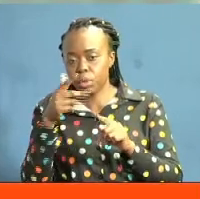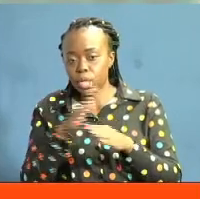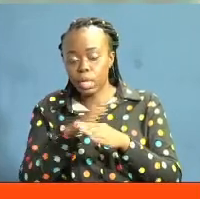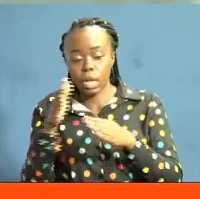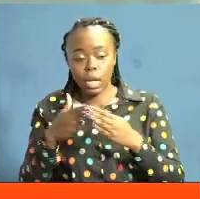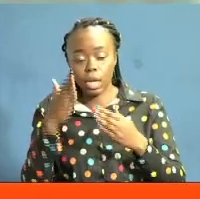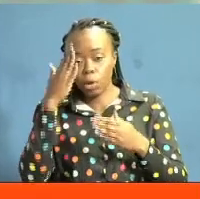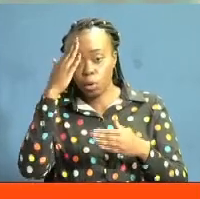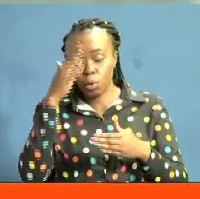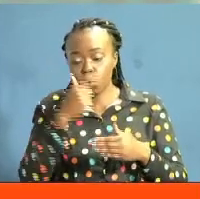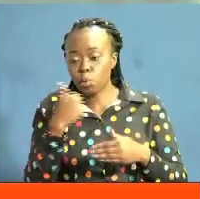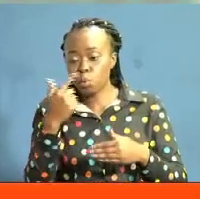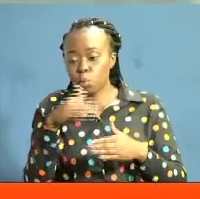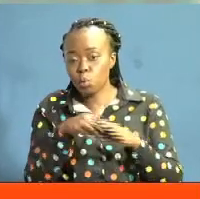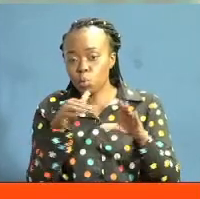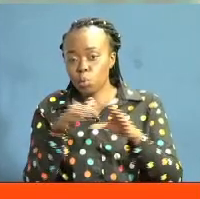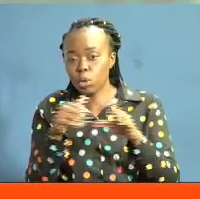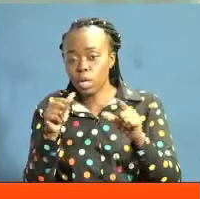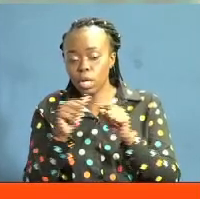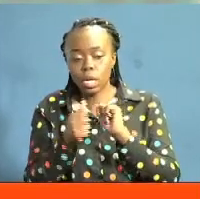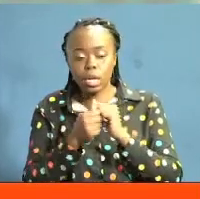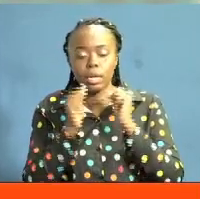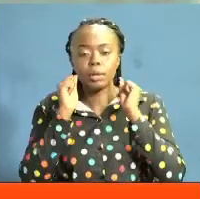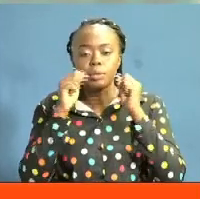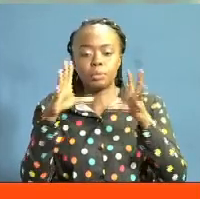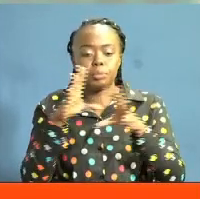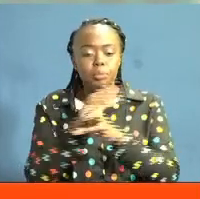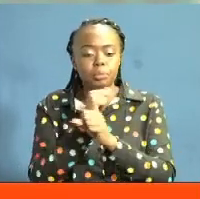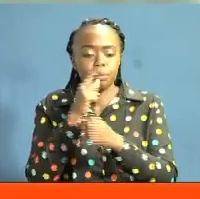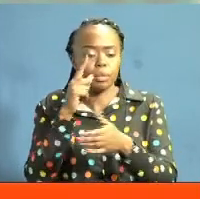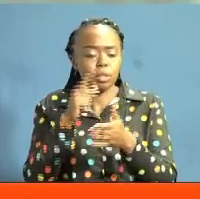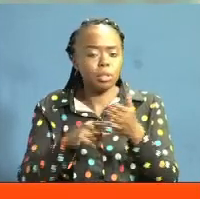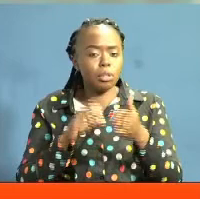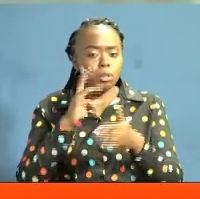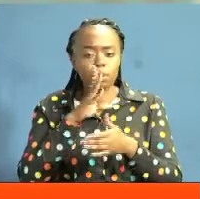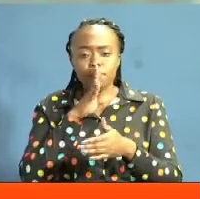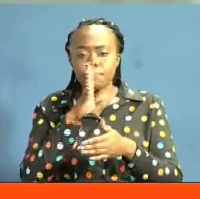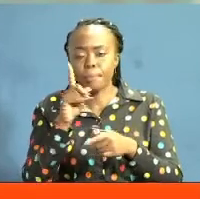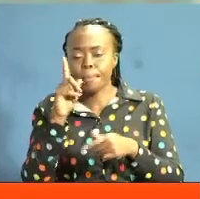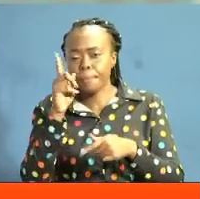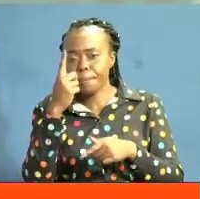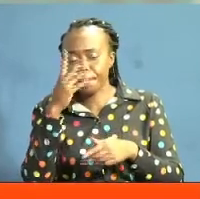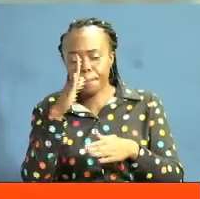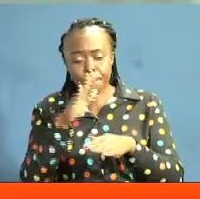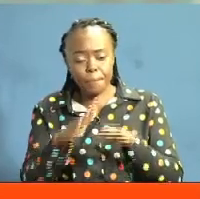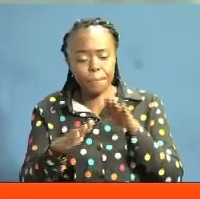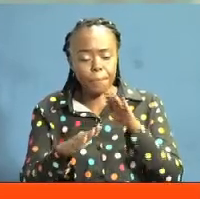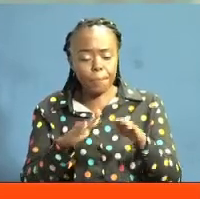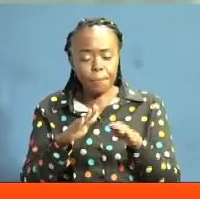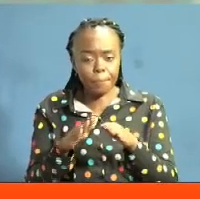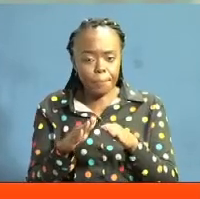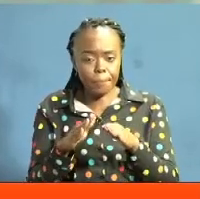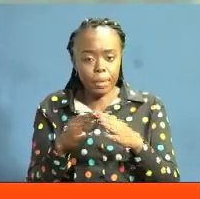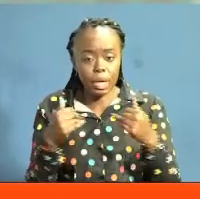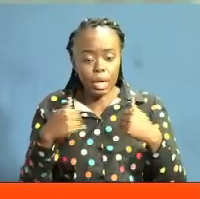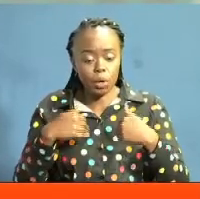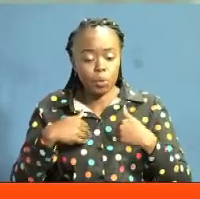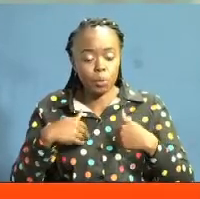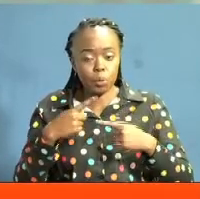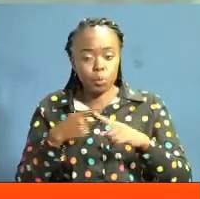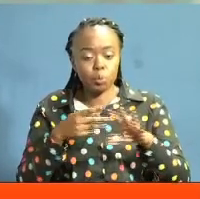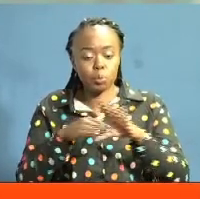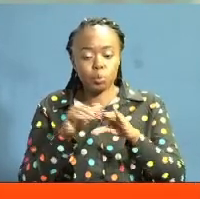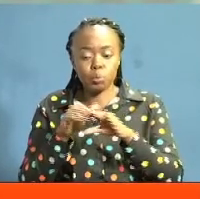who outside the family circle they can trust. What will be their first step to finding a confidant out